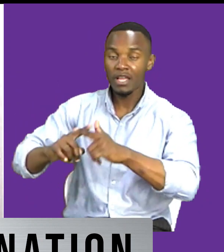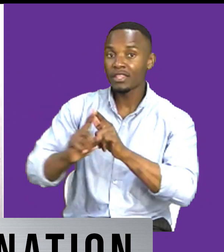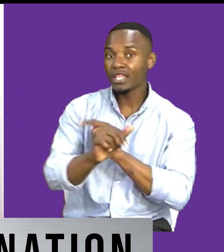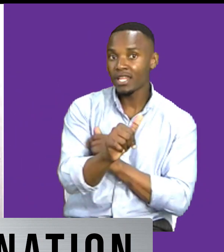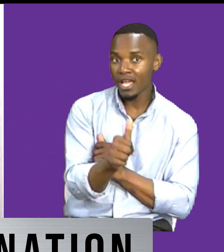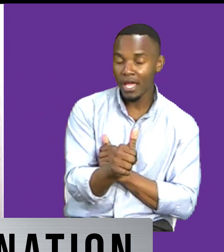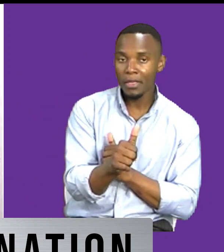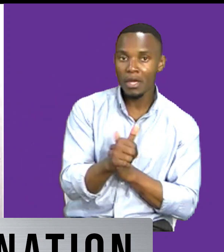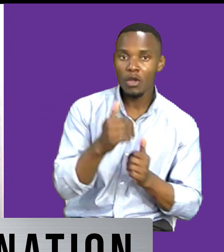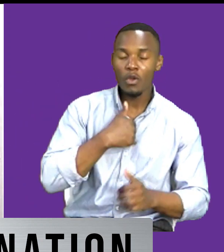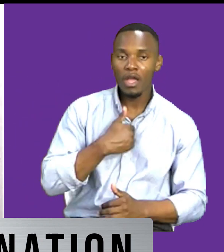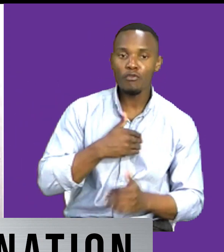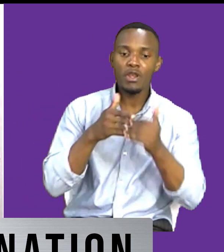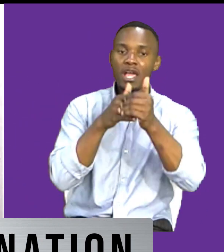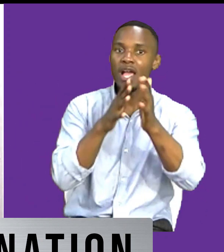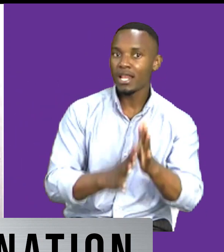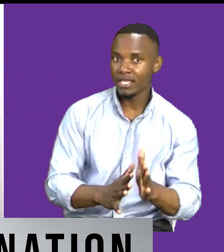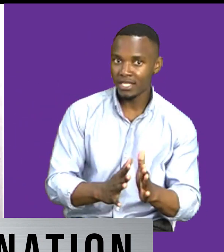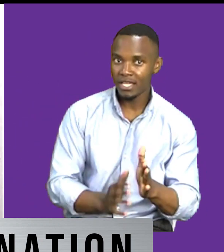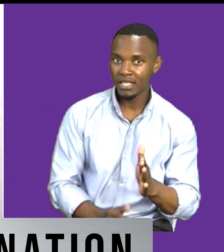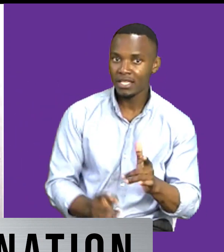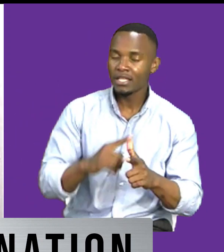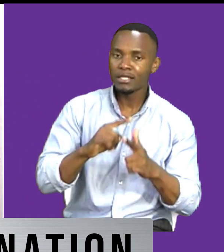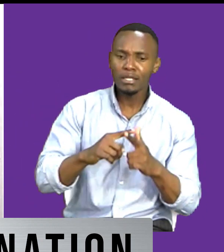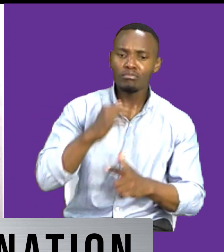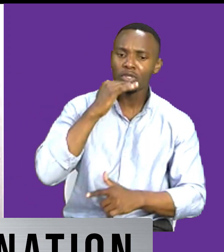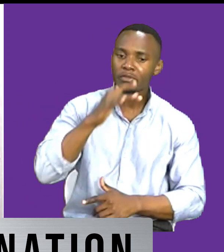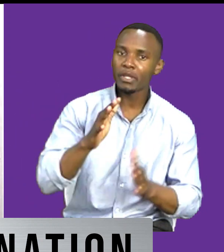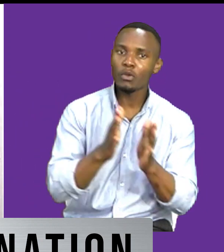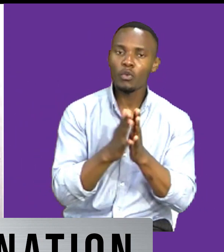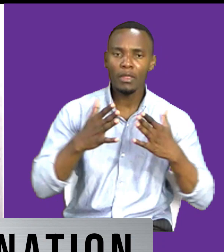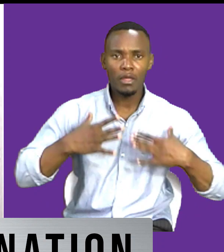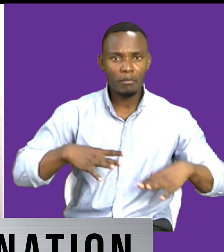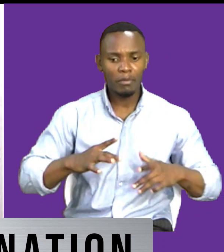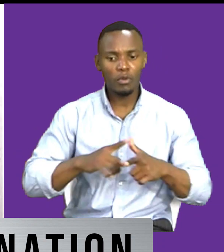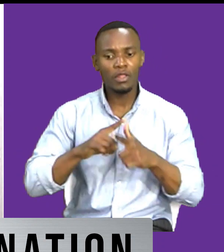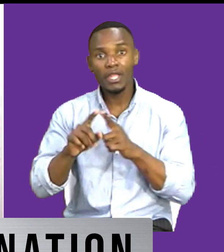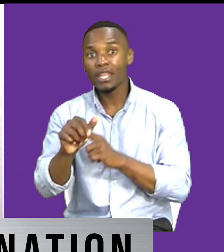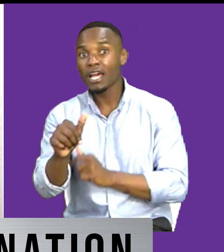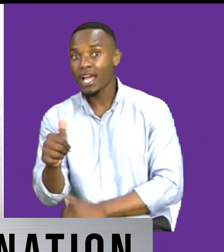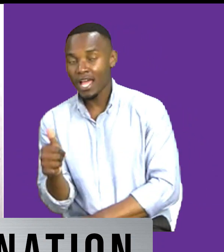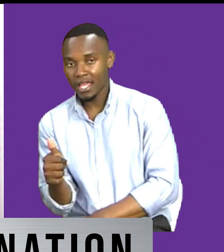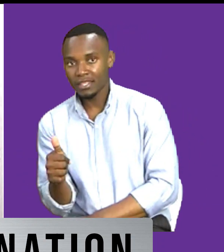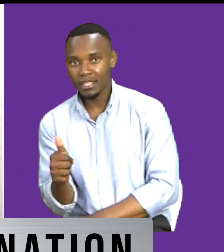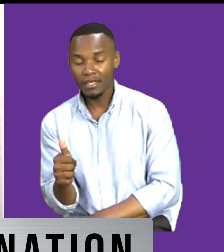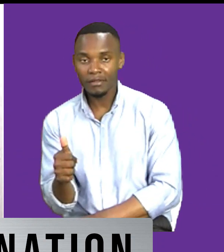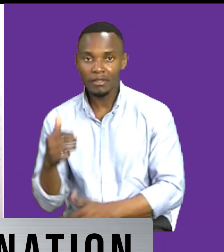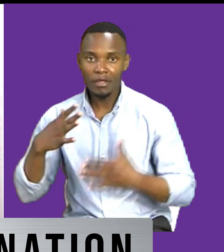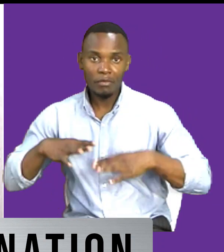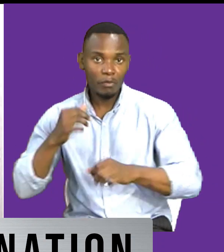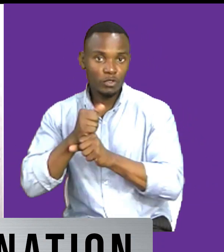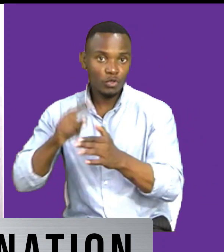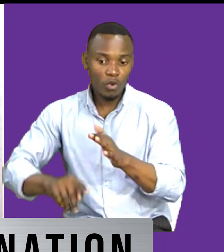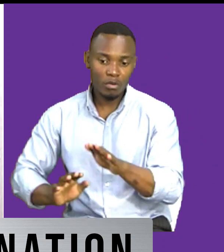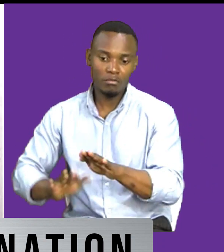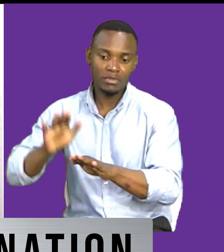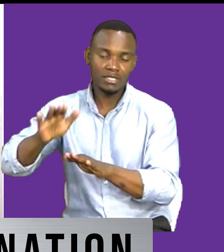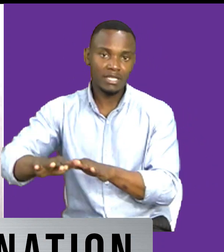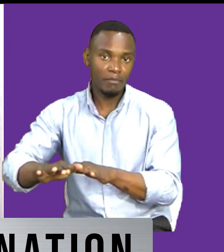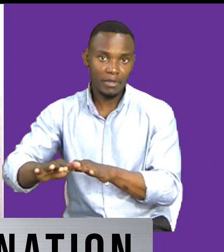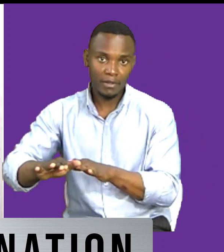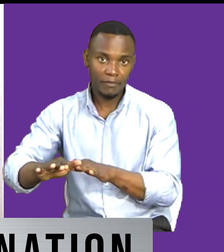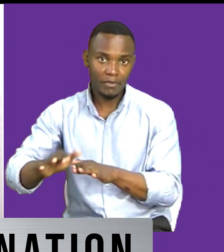and really pouring vitriol. And then on this side, the people are stepping on the same platform. Something that